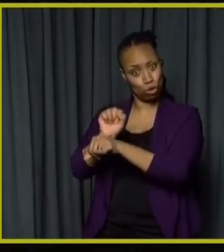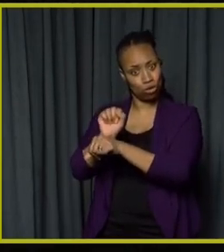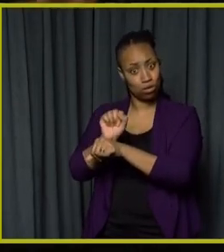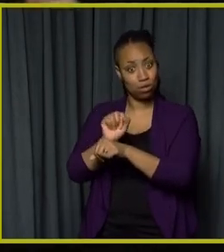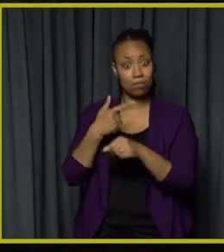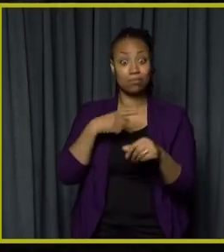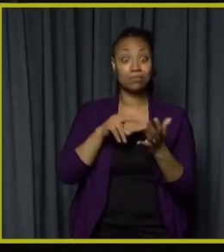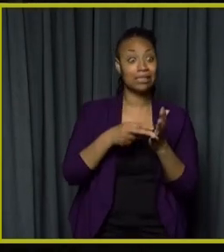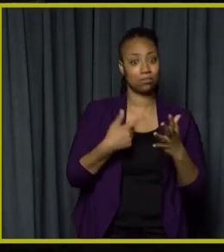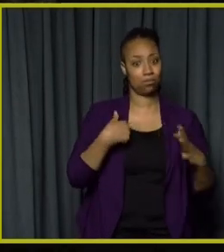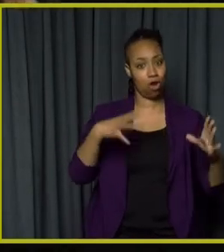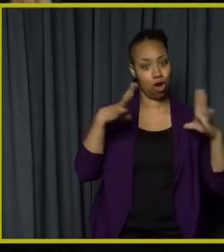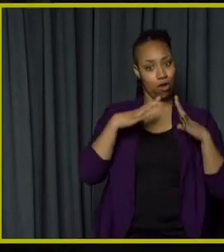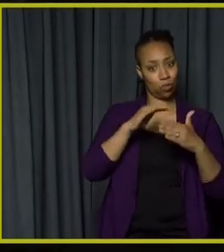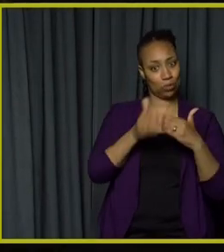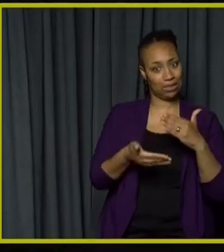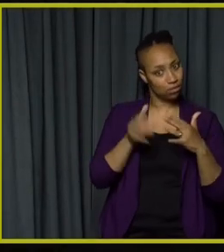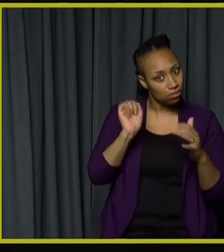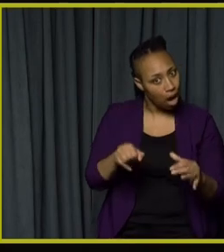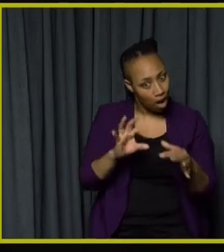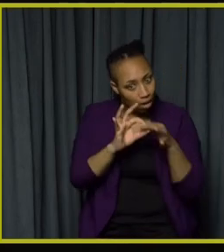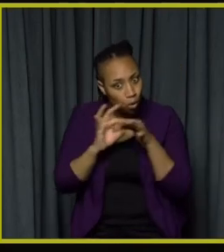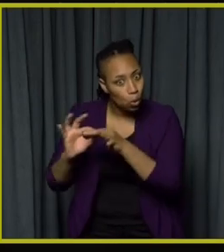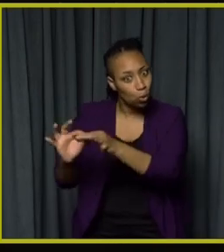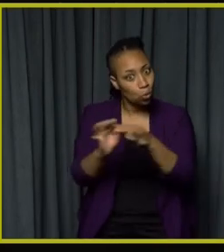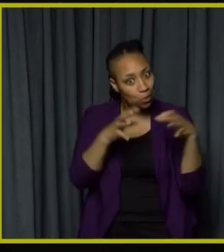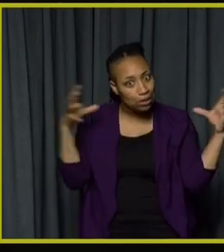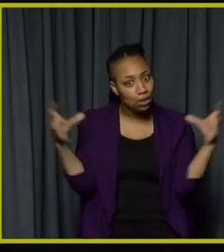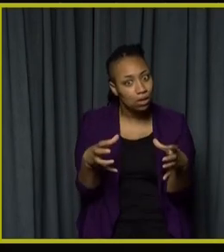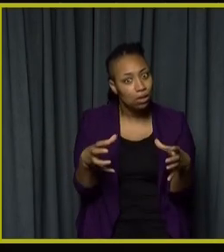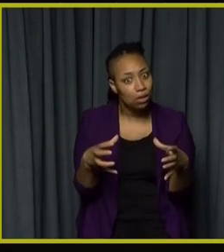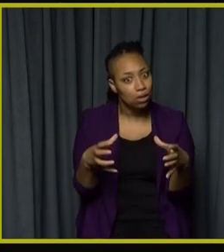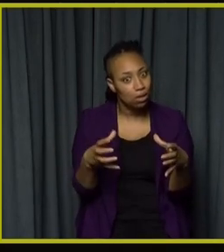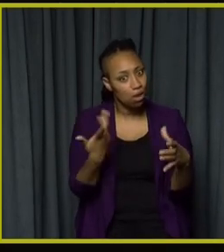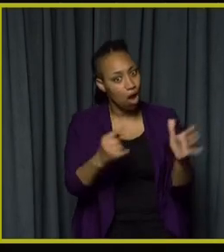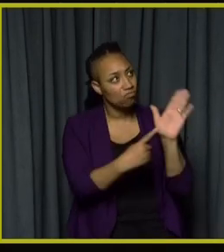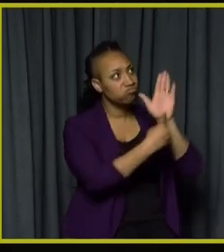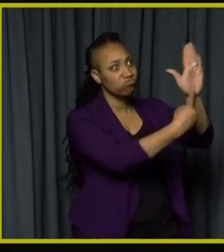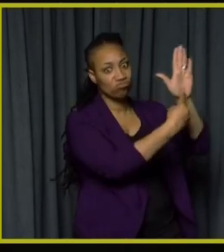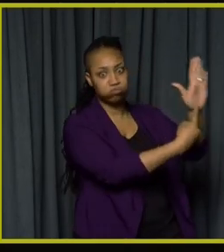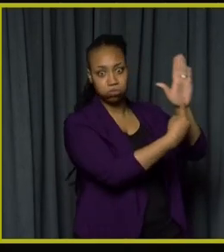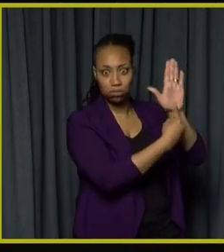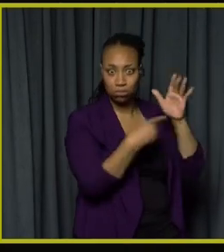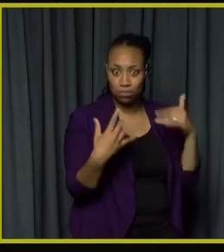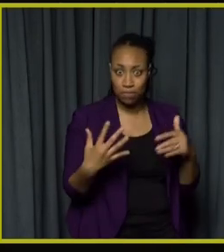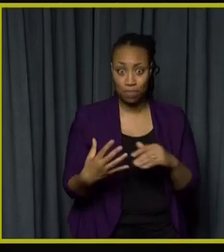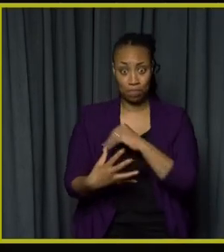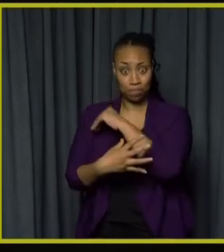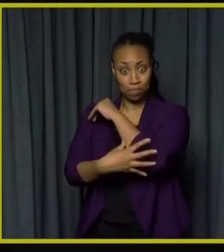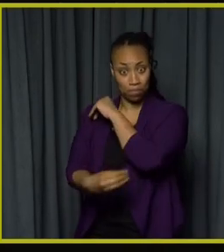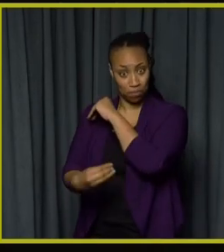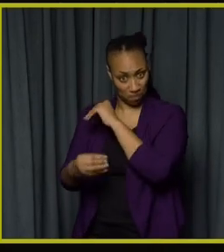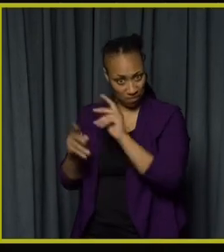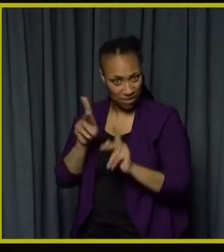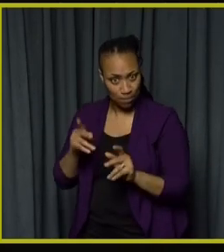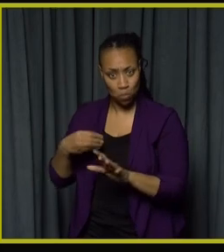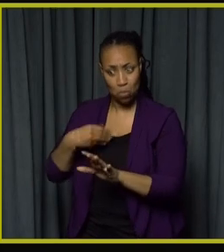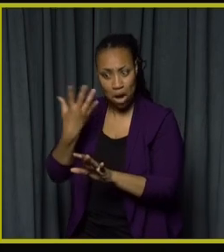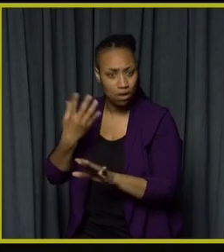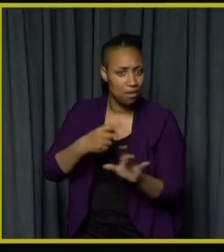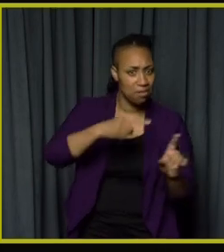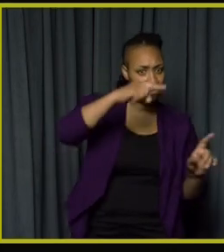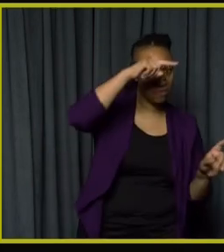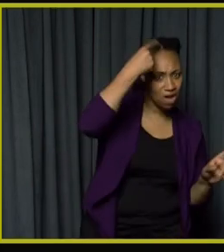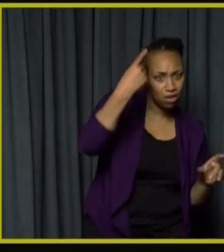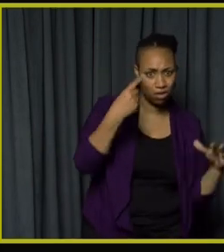across racial lines. And when poor white folk decided it was time to join black folks and Native Nations, Chicano workers, the Poor